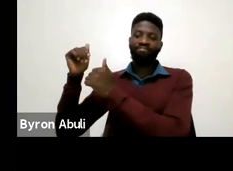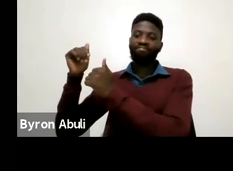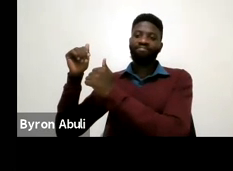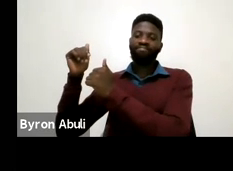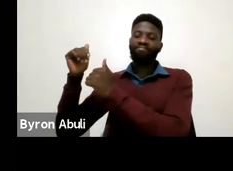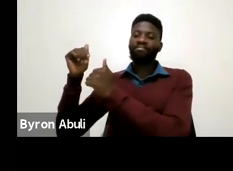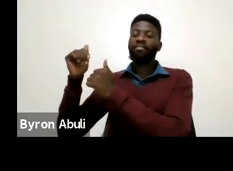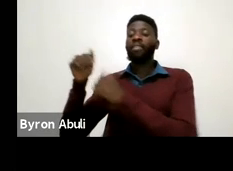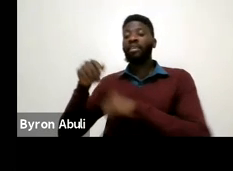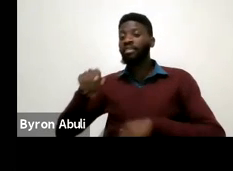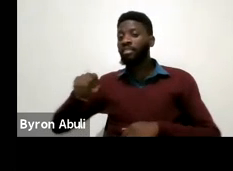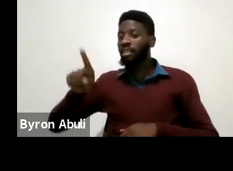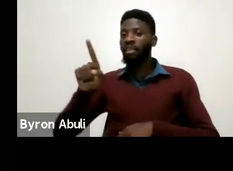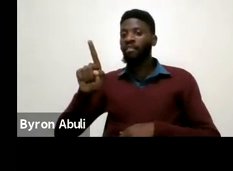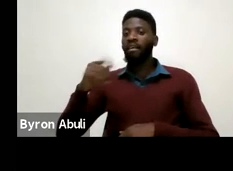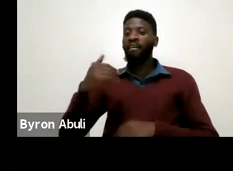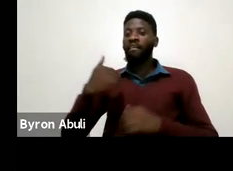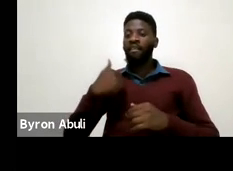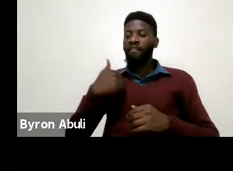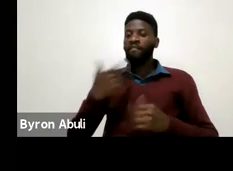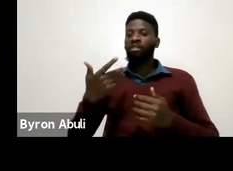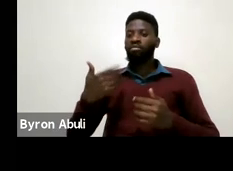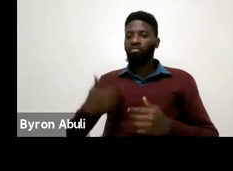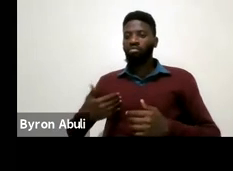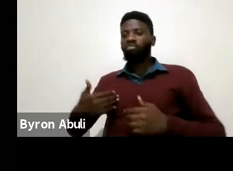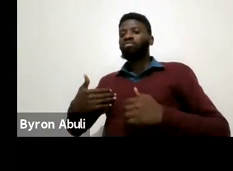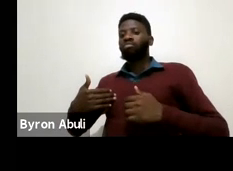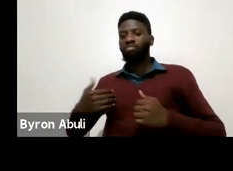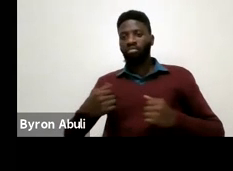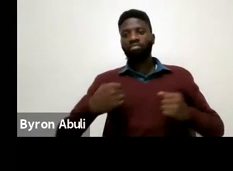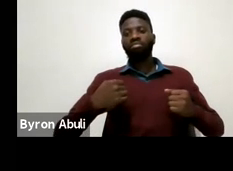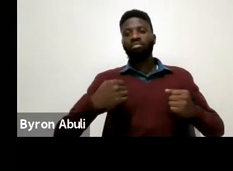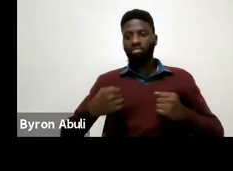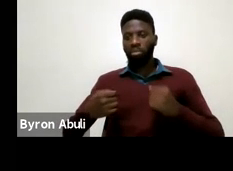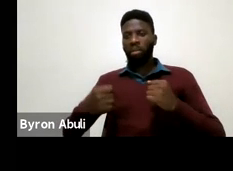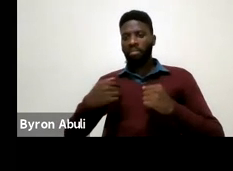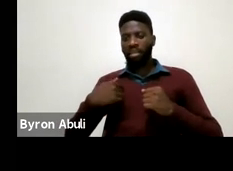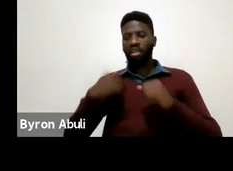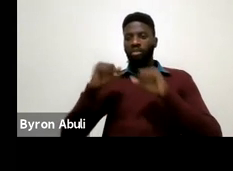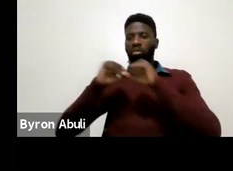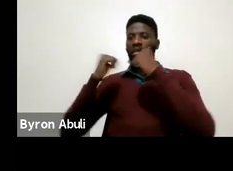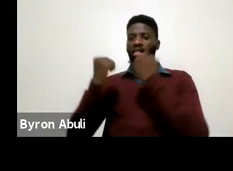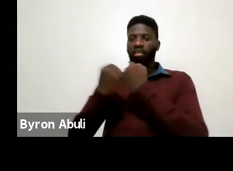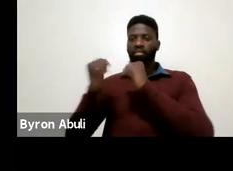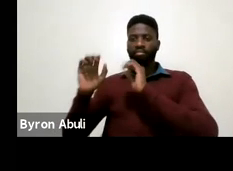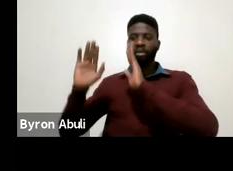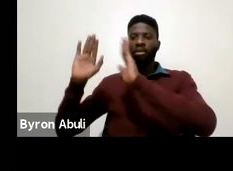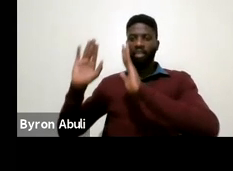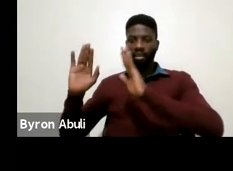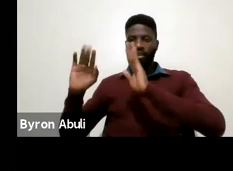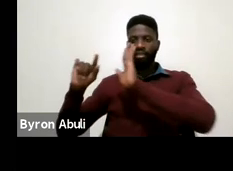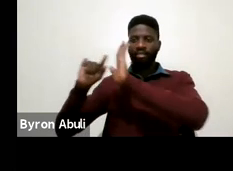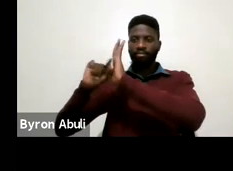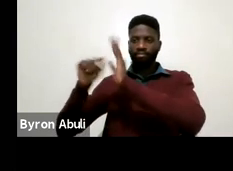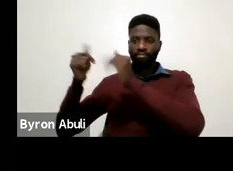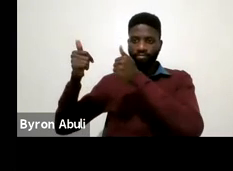with the academic angle and say how important you are in the society and how good your grades are, and then you